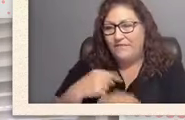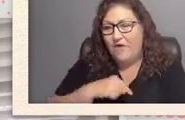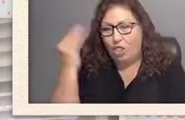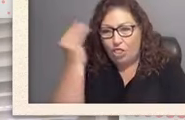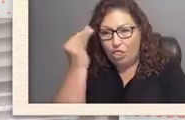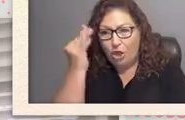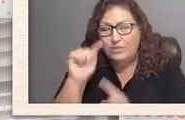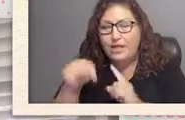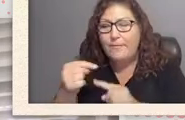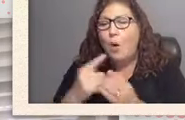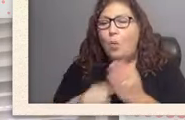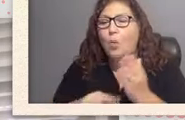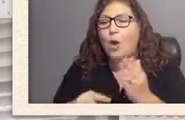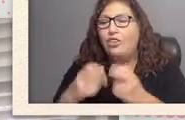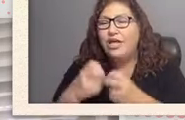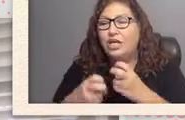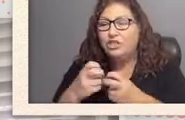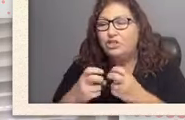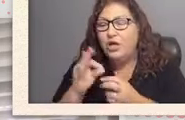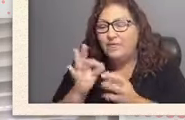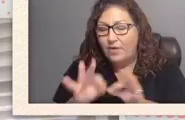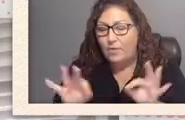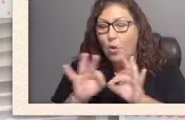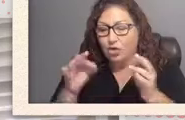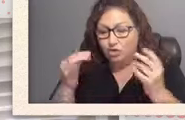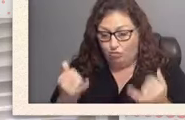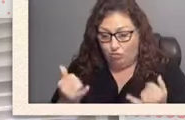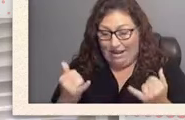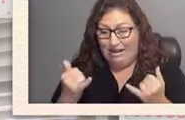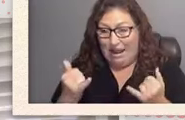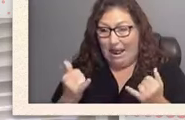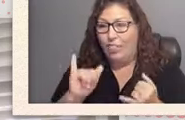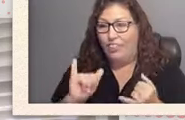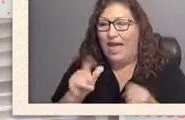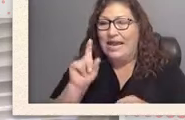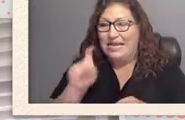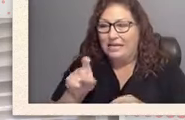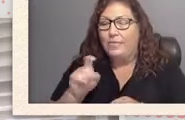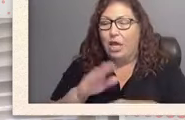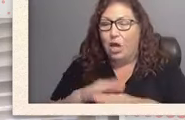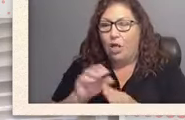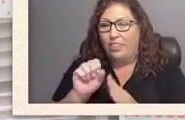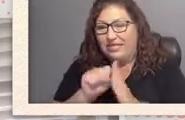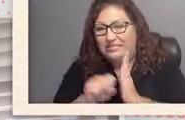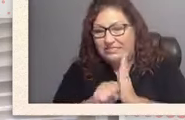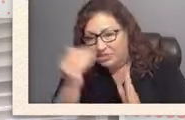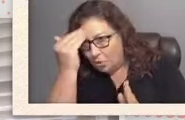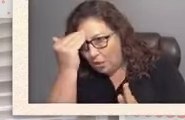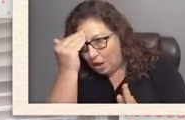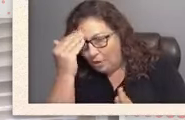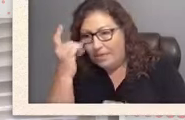what are the issues of importance at this moment that need to be on the state's radar due to COVID.